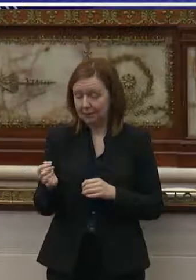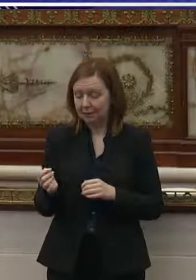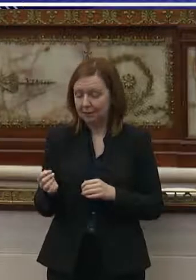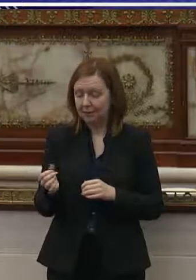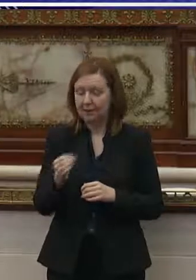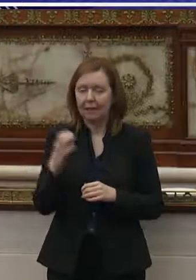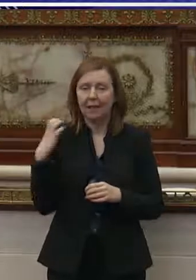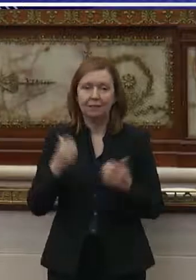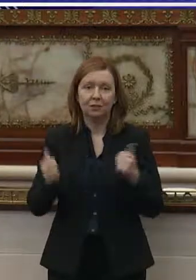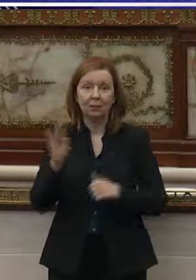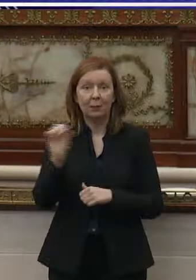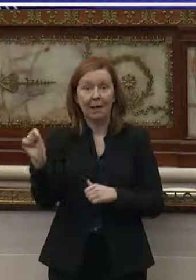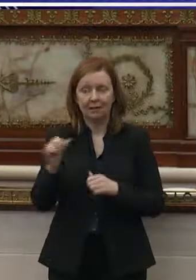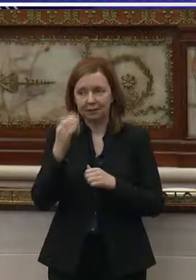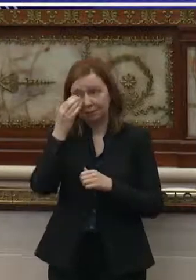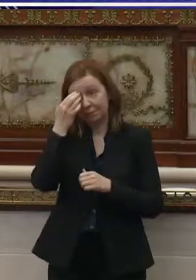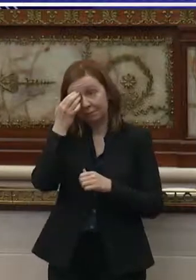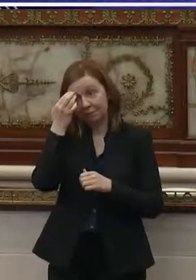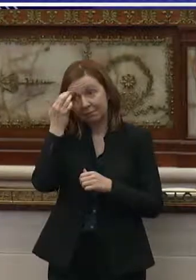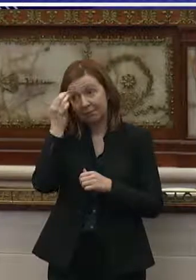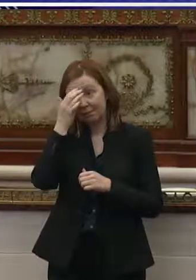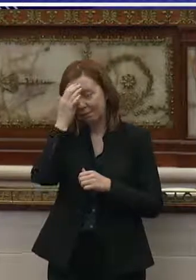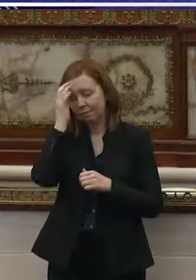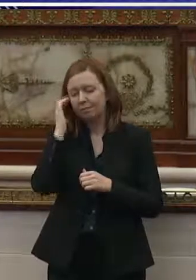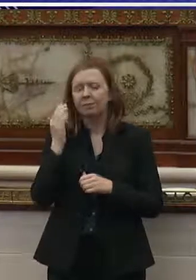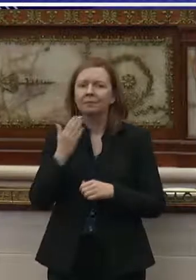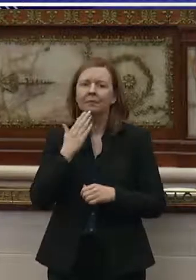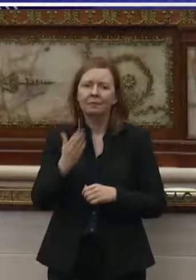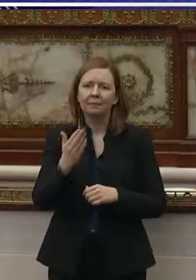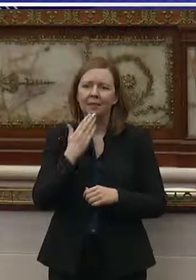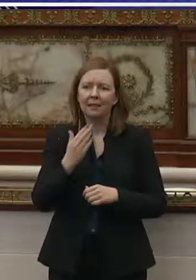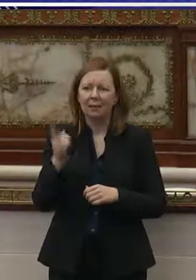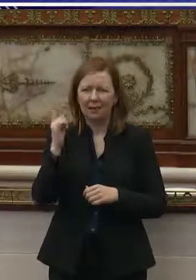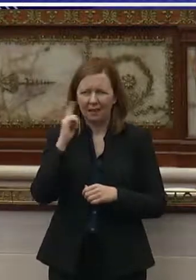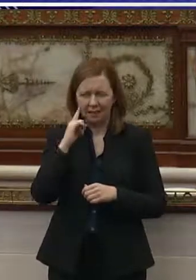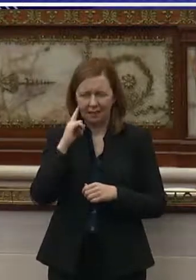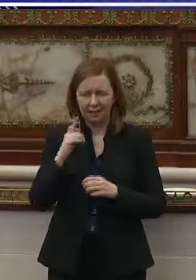And Chair Bass. Thank you. And I think